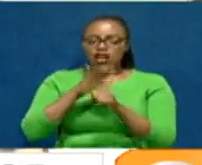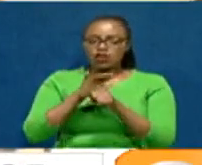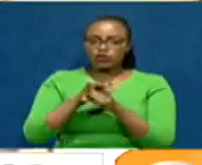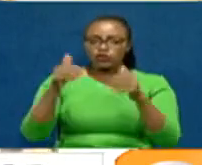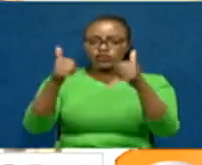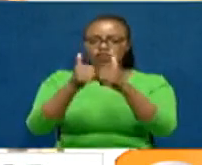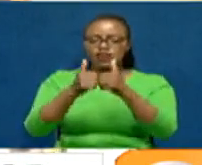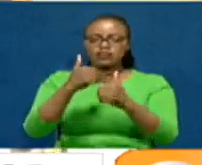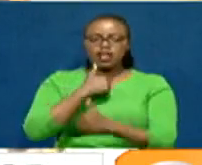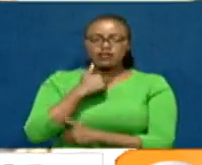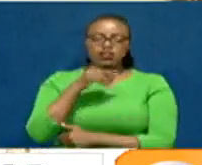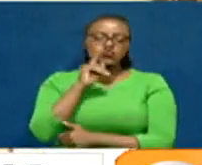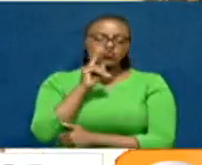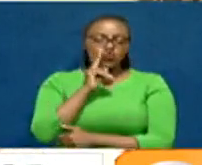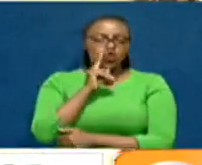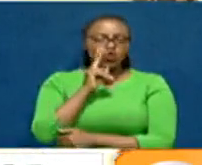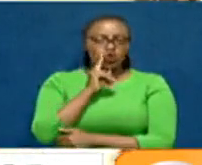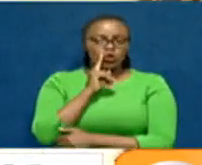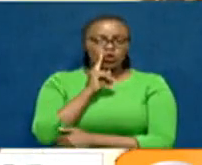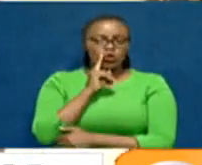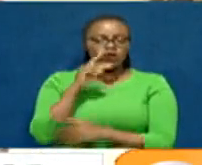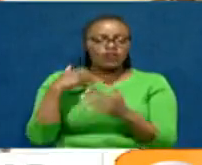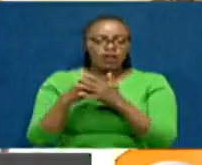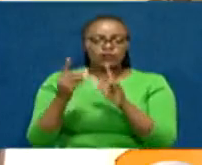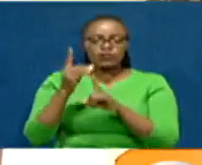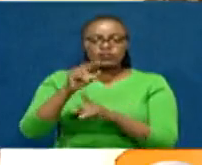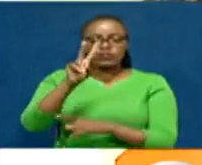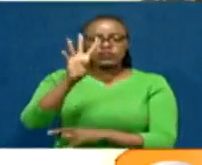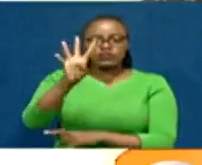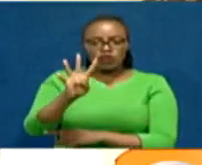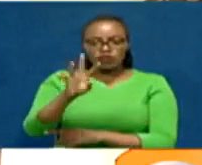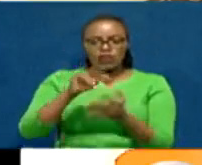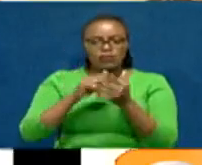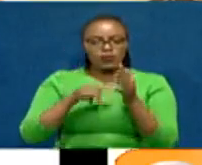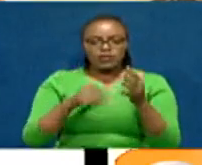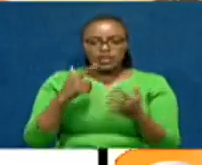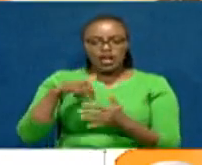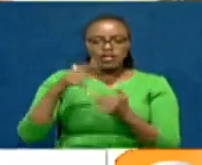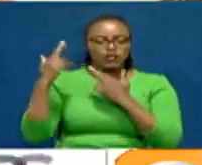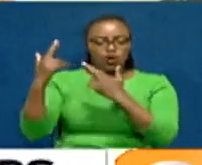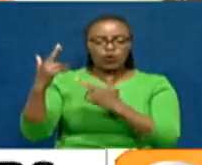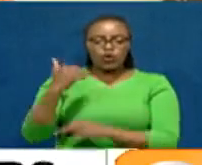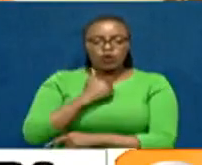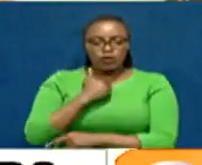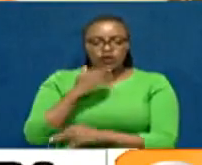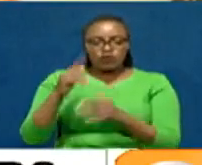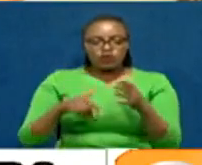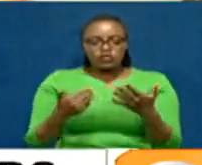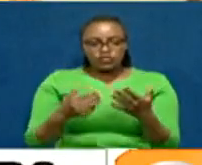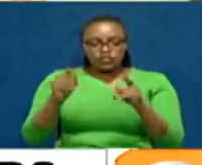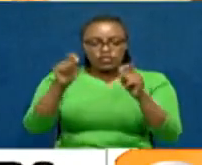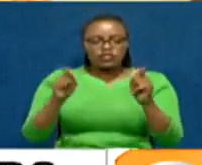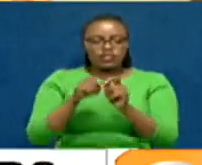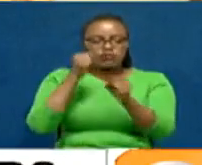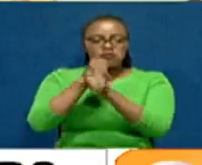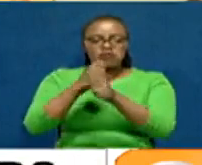matches tomorrow... until 24th. So we are hoping that the team